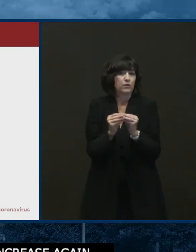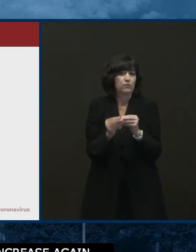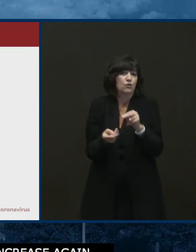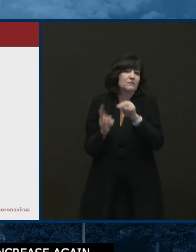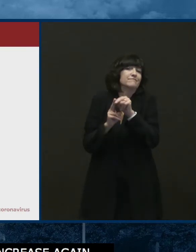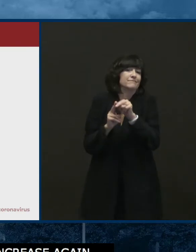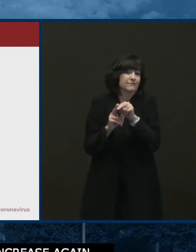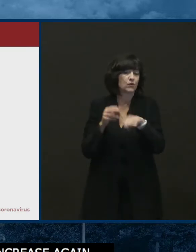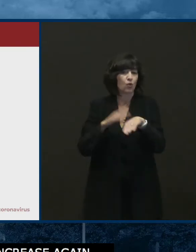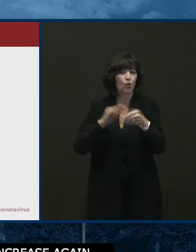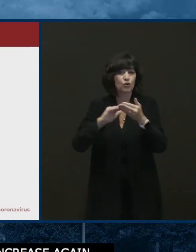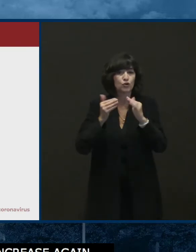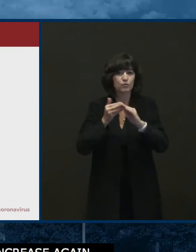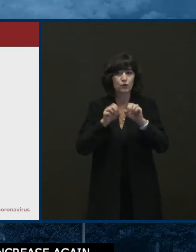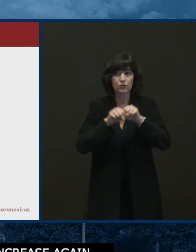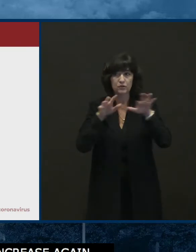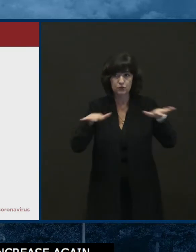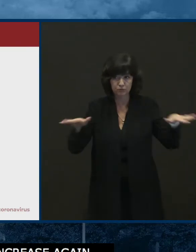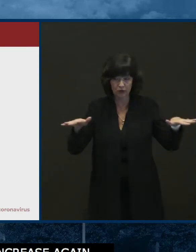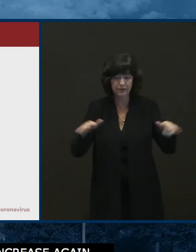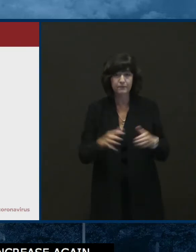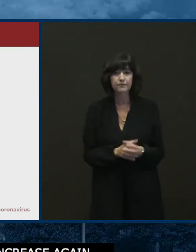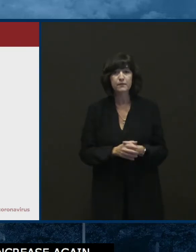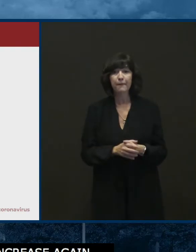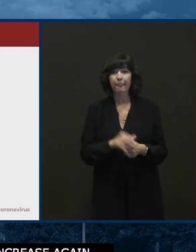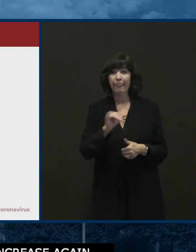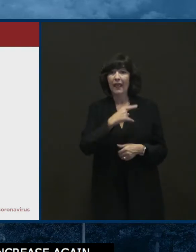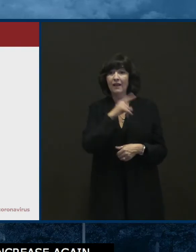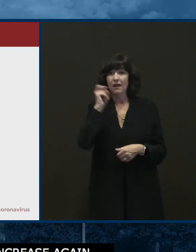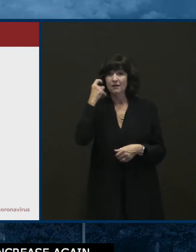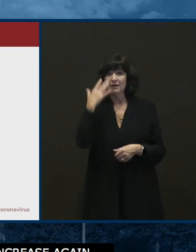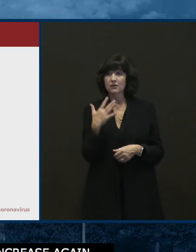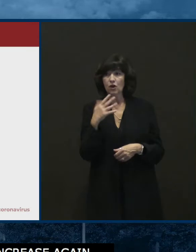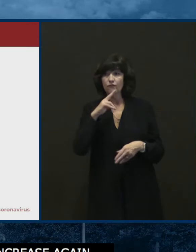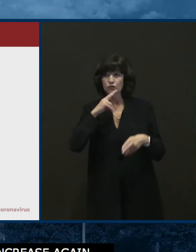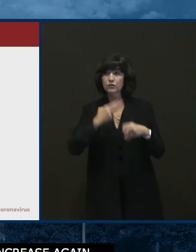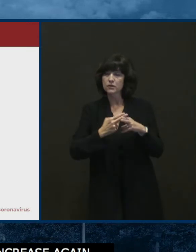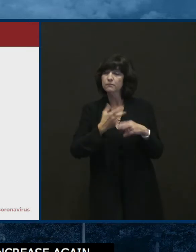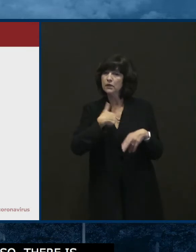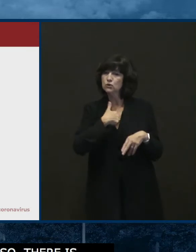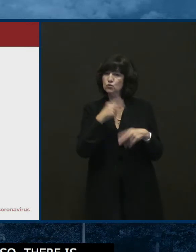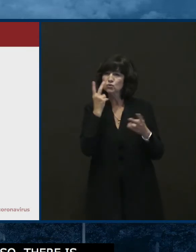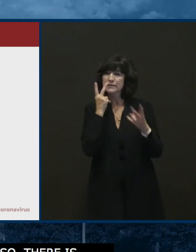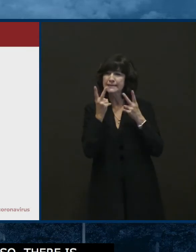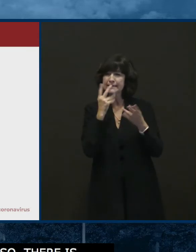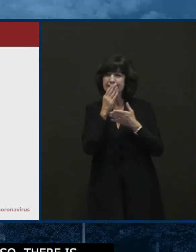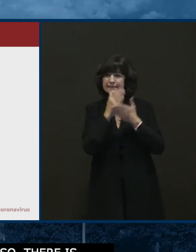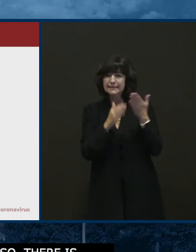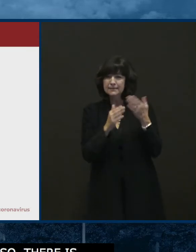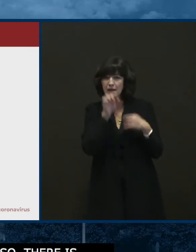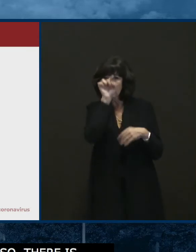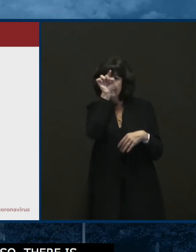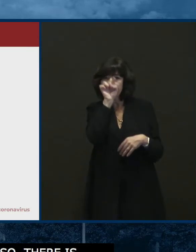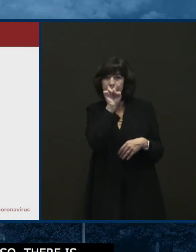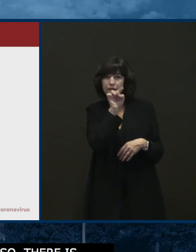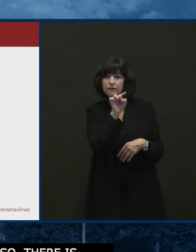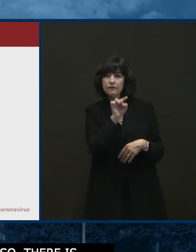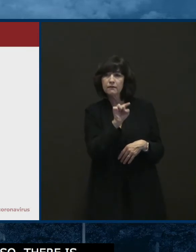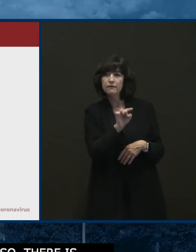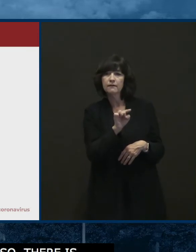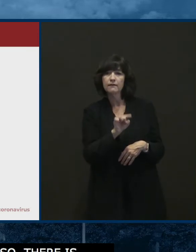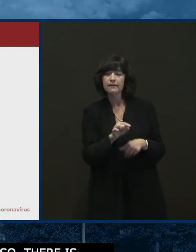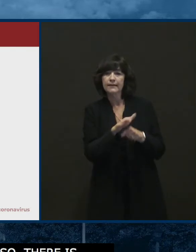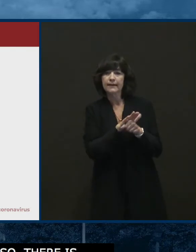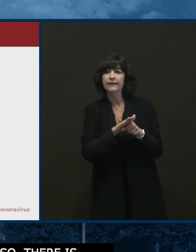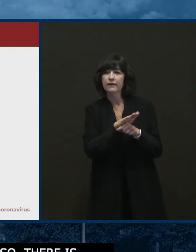So speaking of more community spread, as the governor said, we are seeing some increases in overall case numbers, case rates, and